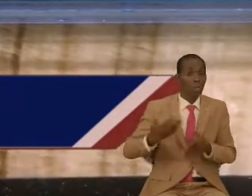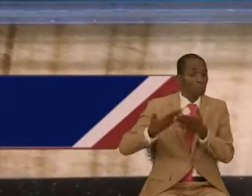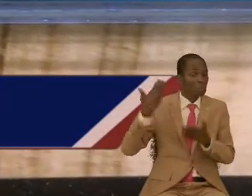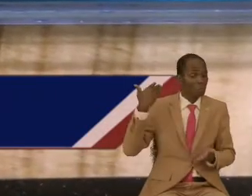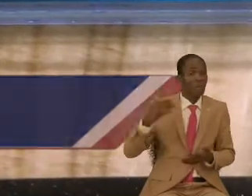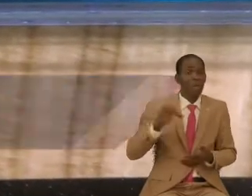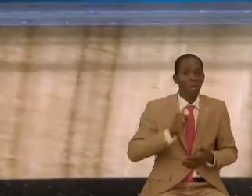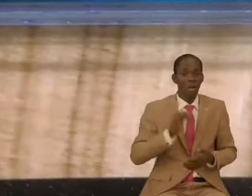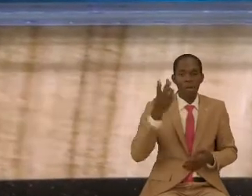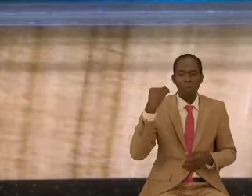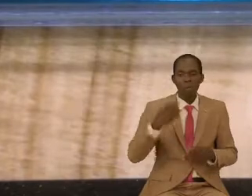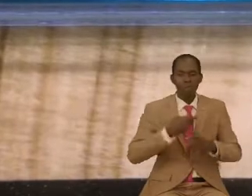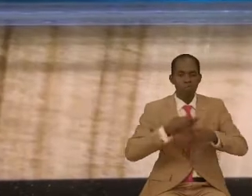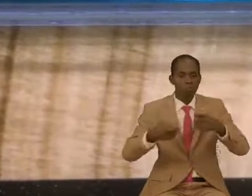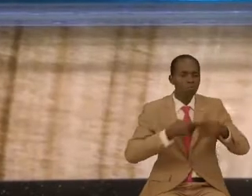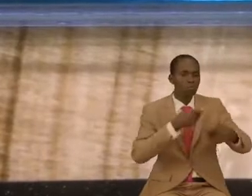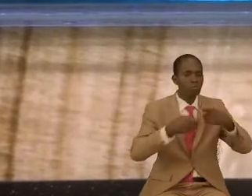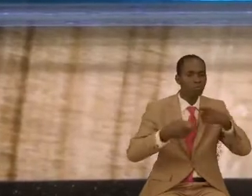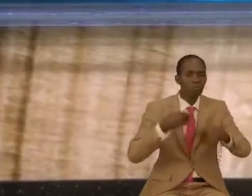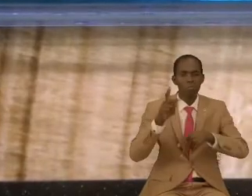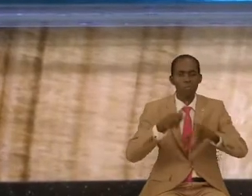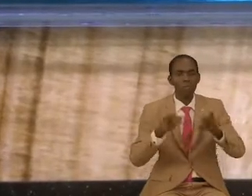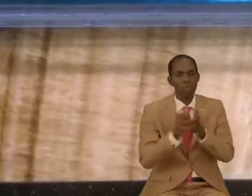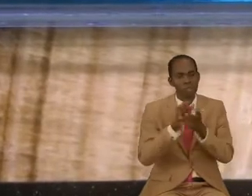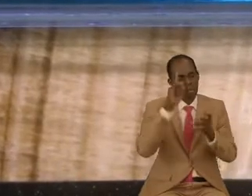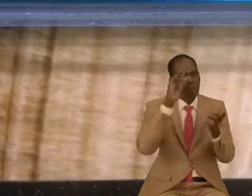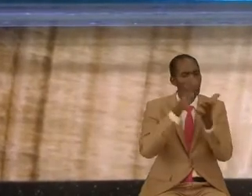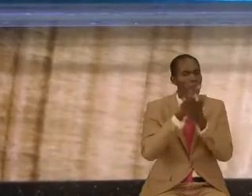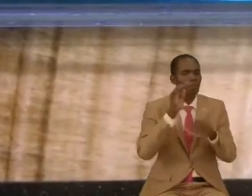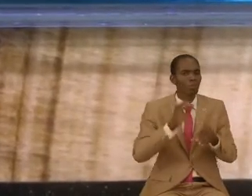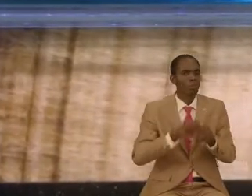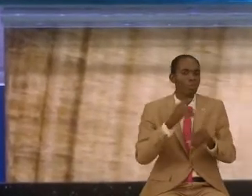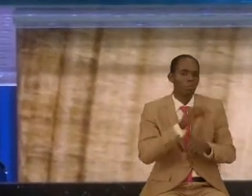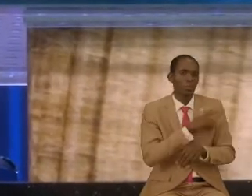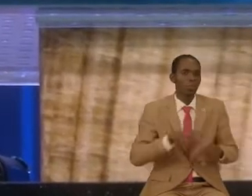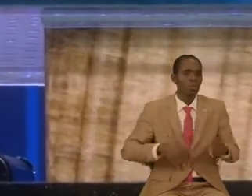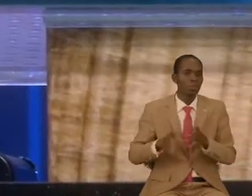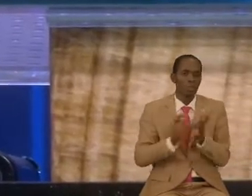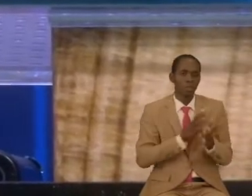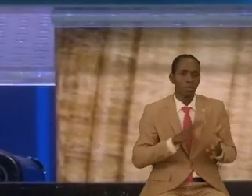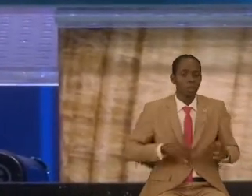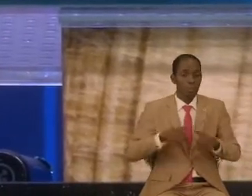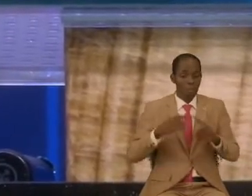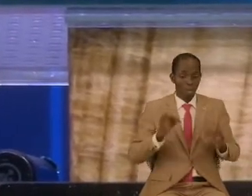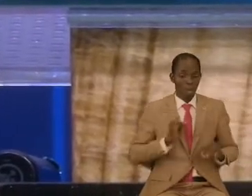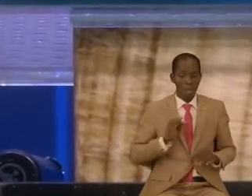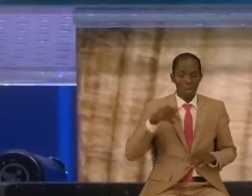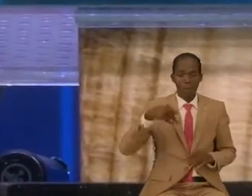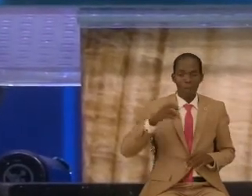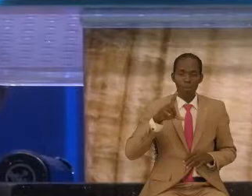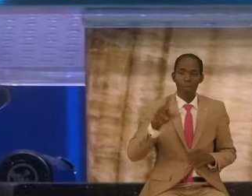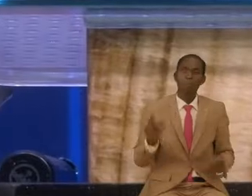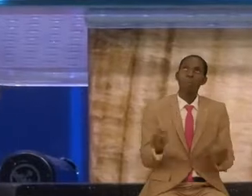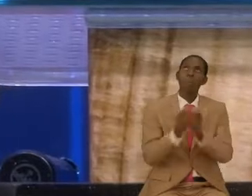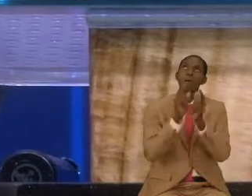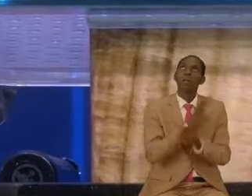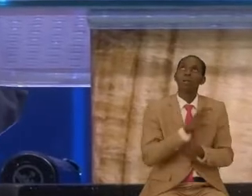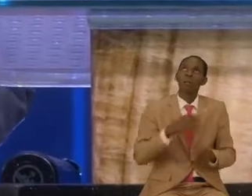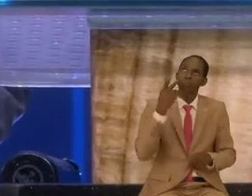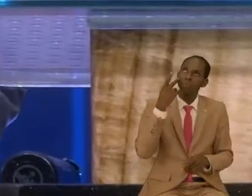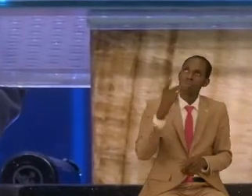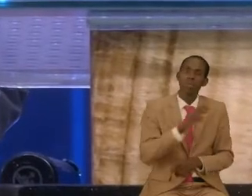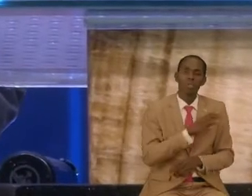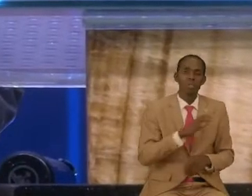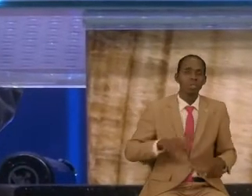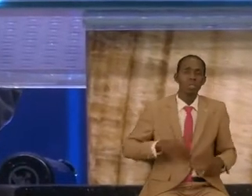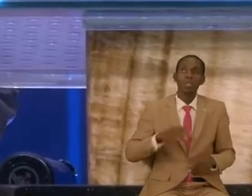the people that believed in the Lord Jesus Christ. But I saw him. I met him. He even took